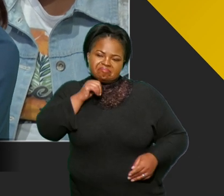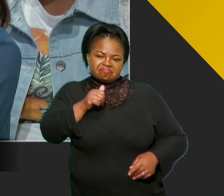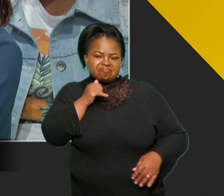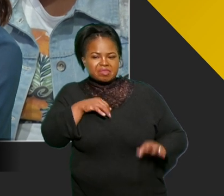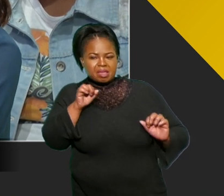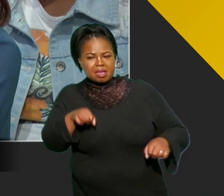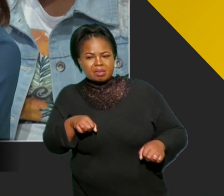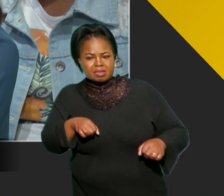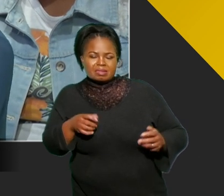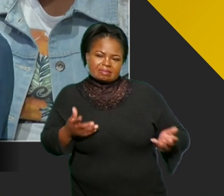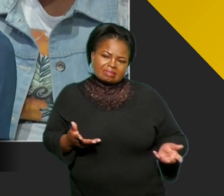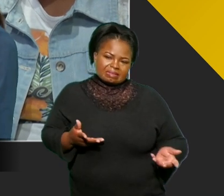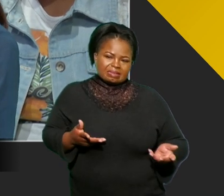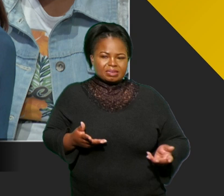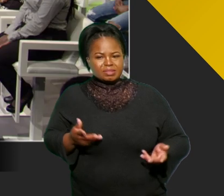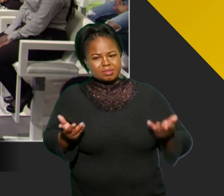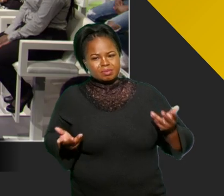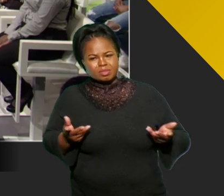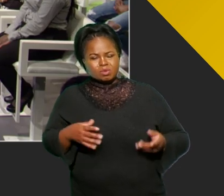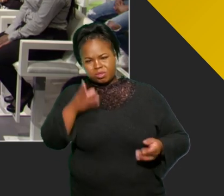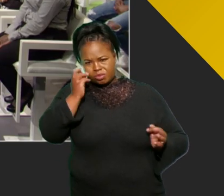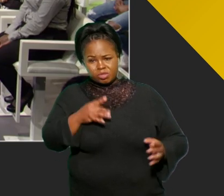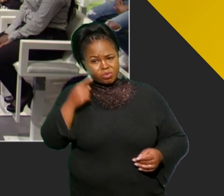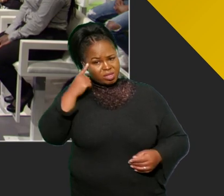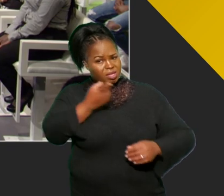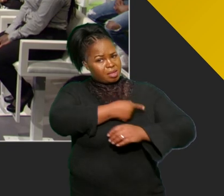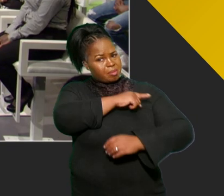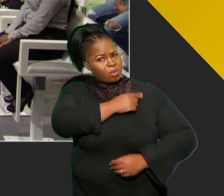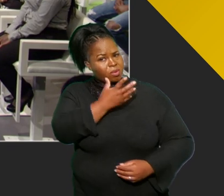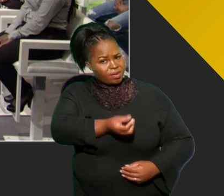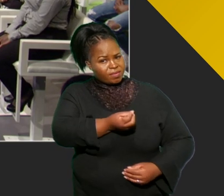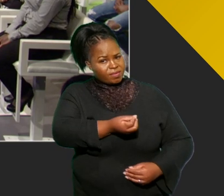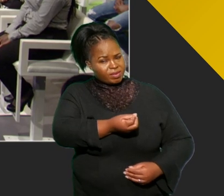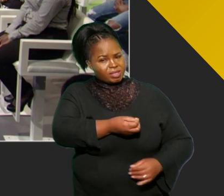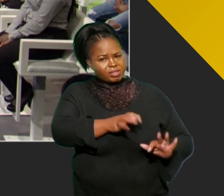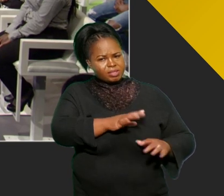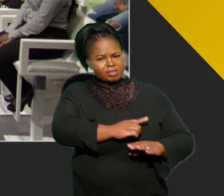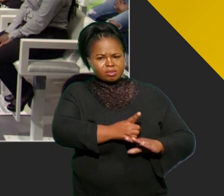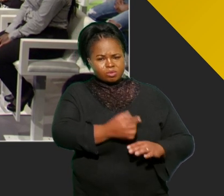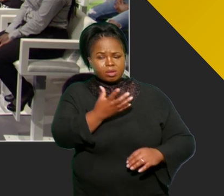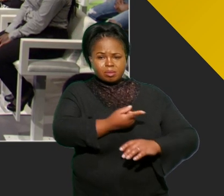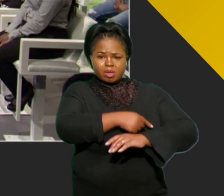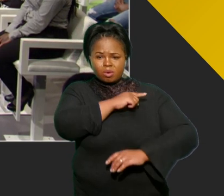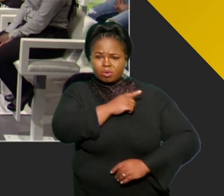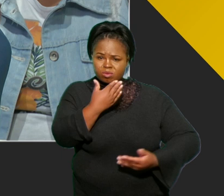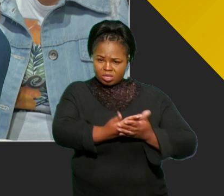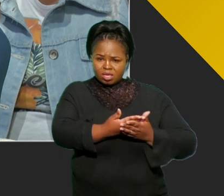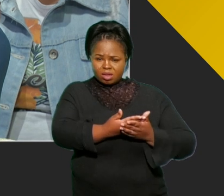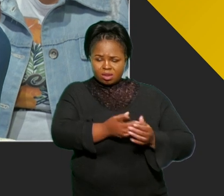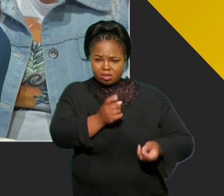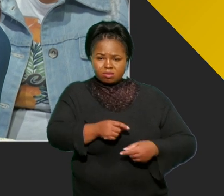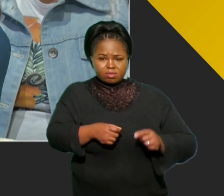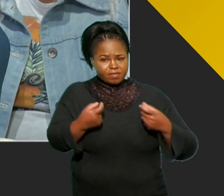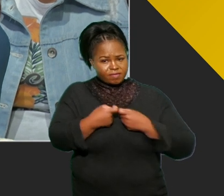can agree. In this case, no. Truth, as a not student, do you think I have the powers? Just like literally in 10 seconds, do I have the power as a student voting